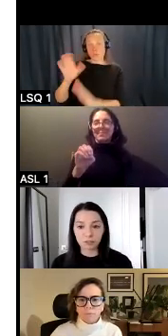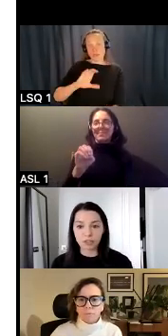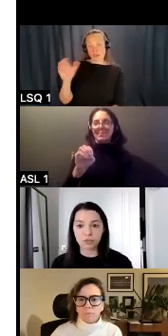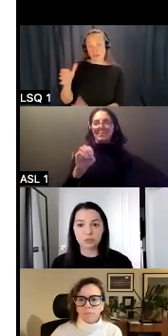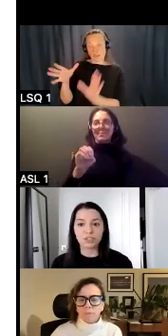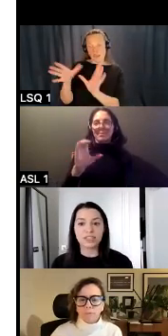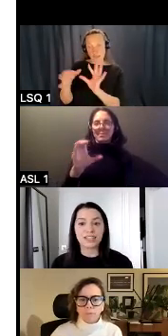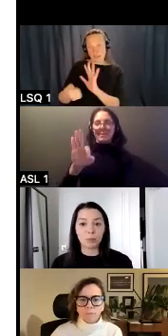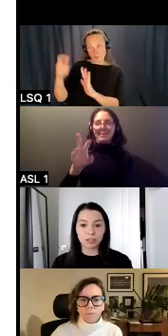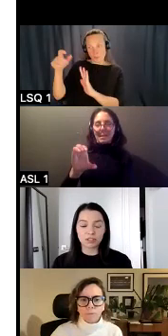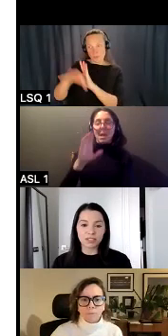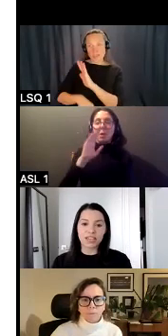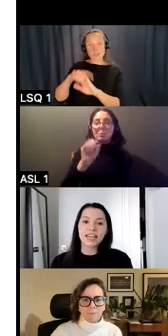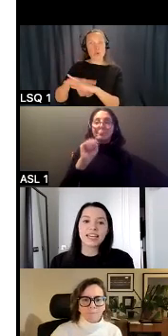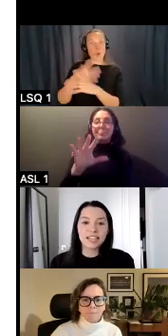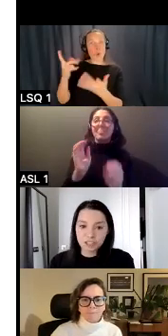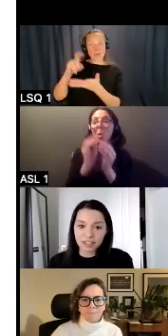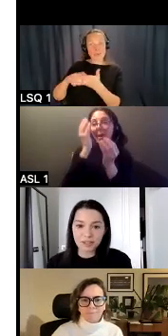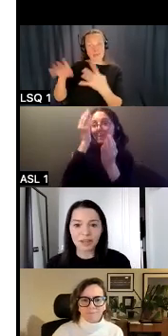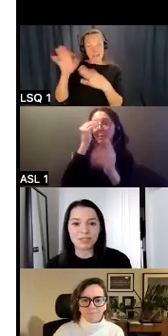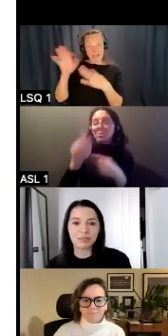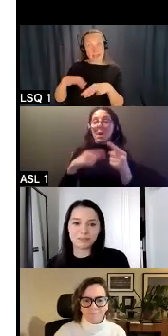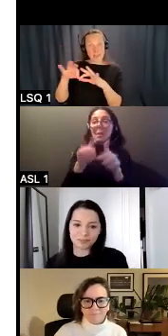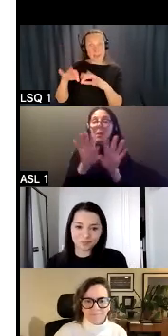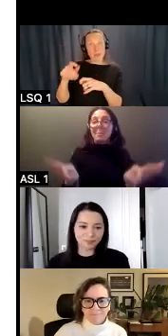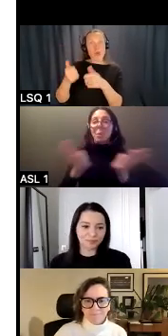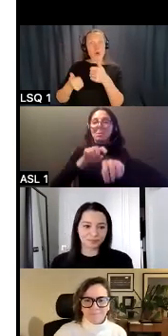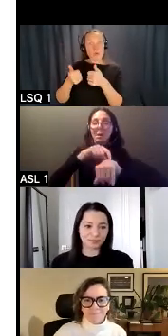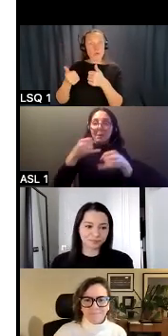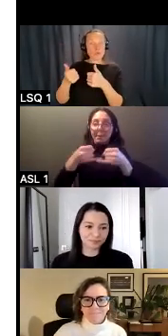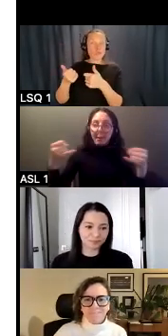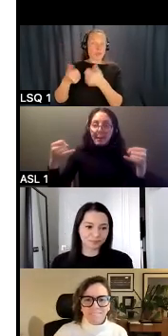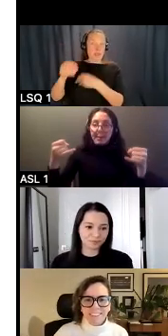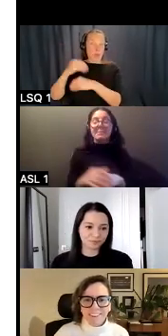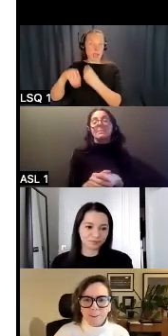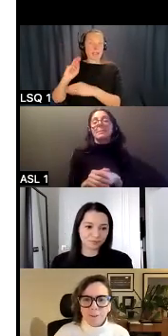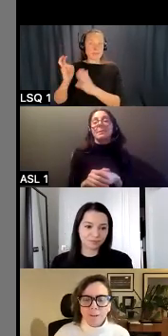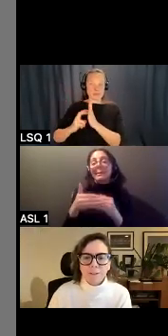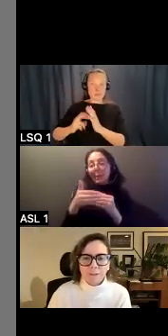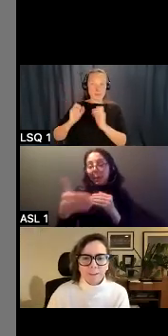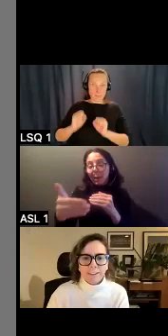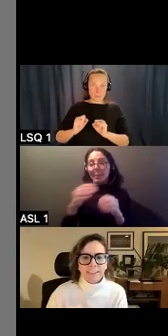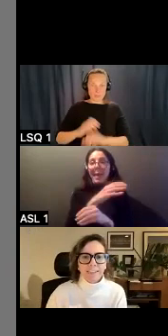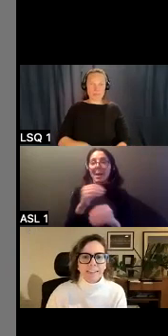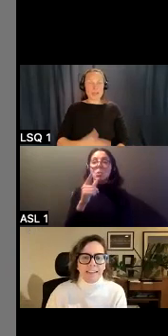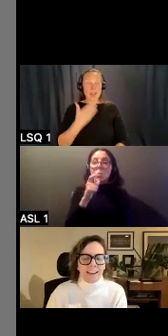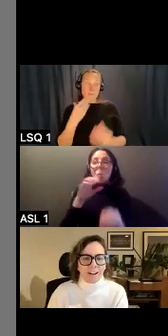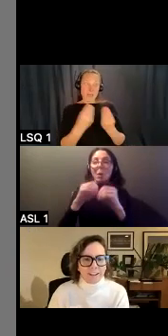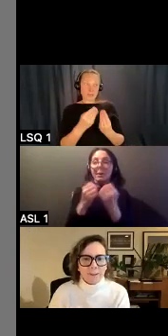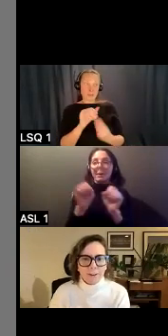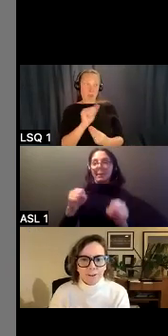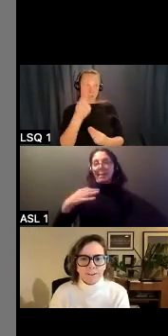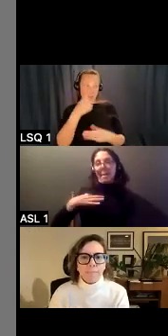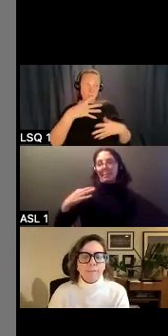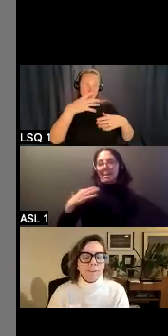Canada, who will give you more information on the important dates and the organizations that are eligible. I'll